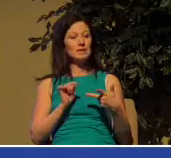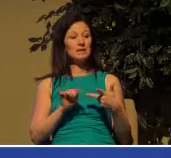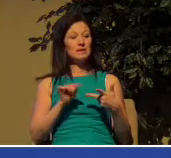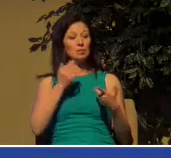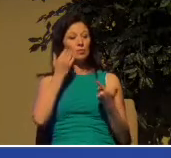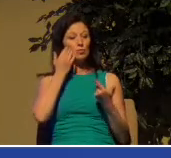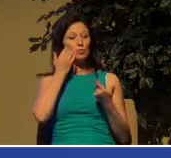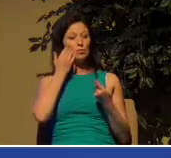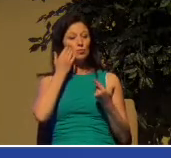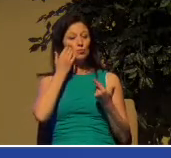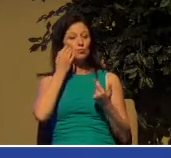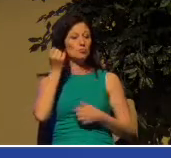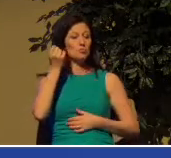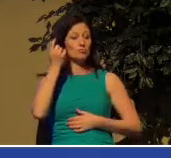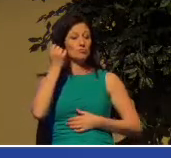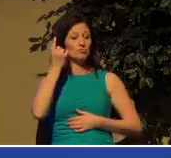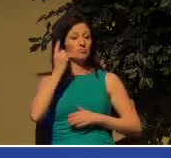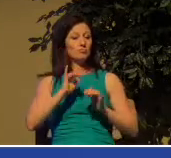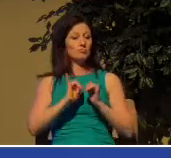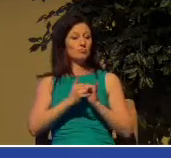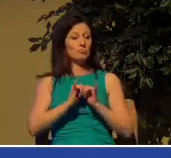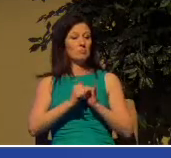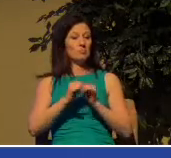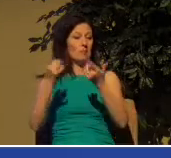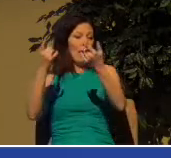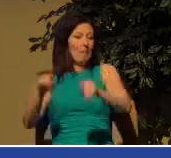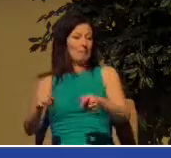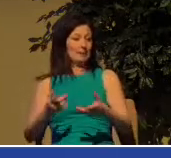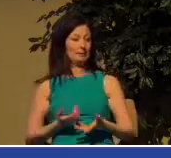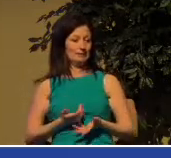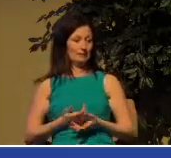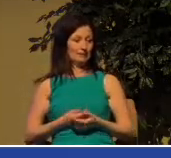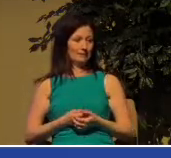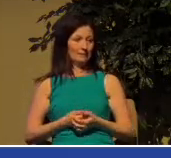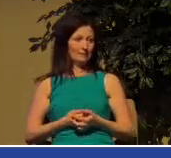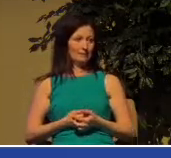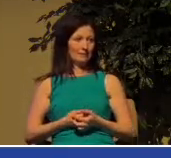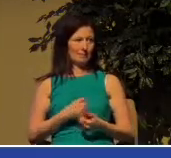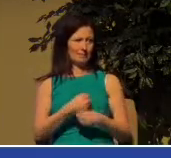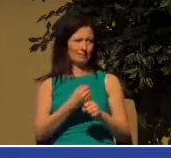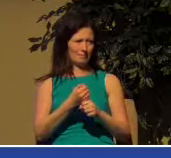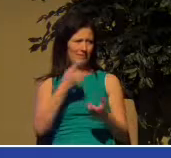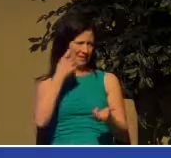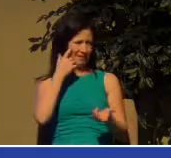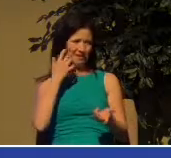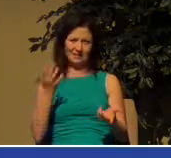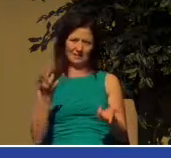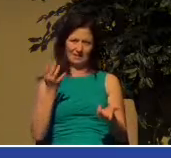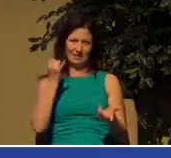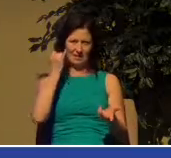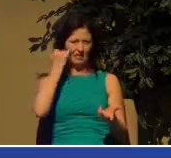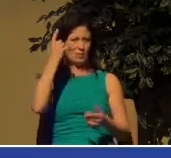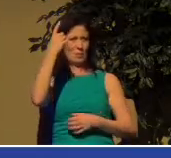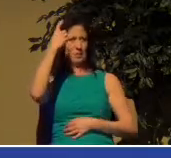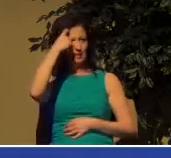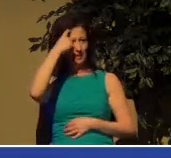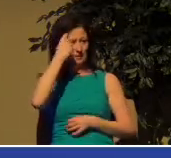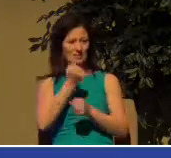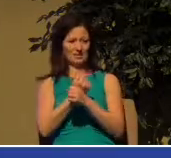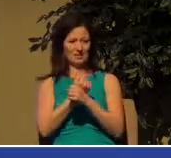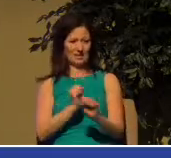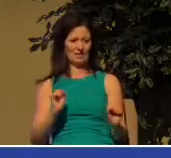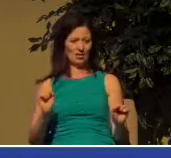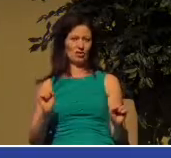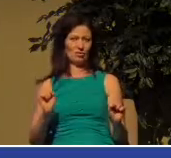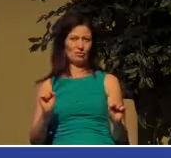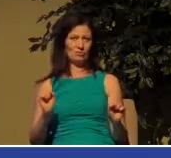to be accomplished. Makes sense, doesn't it? If you think of salvation in terms